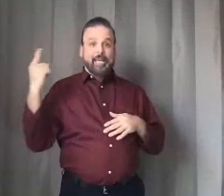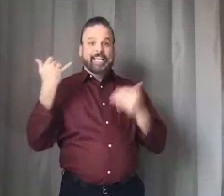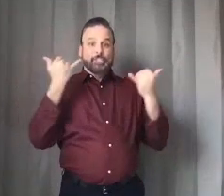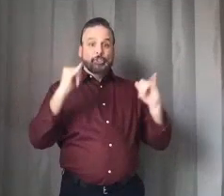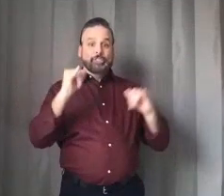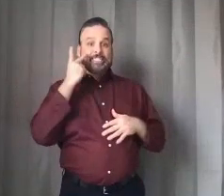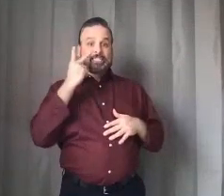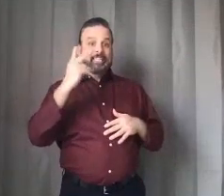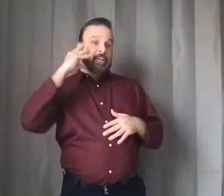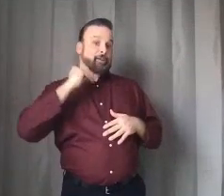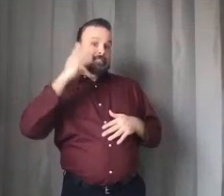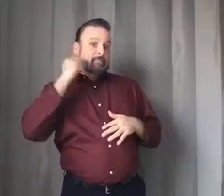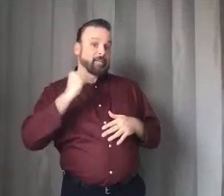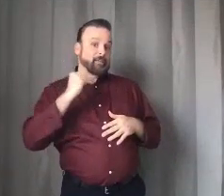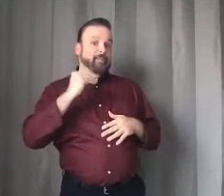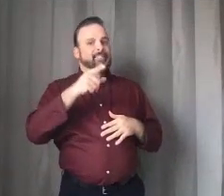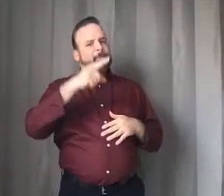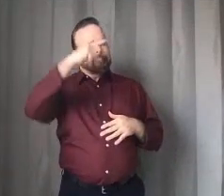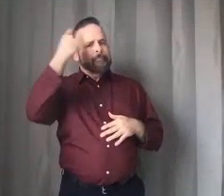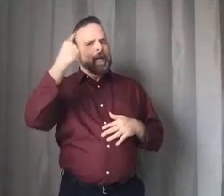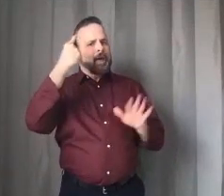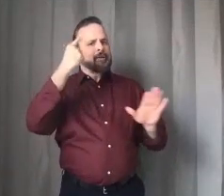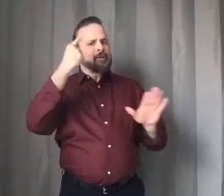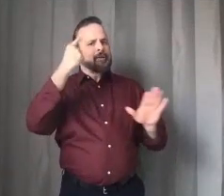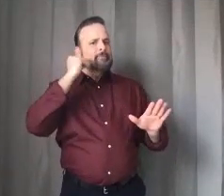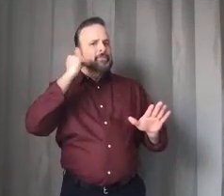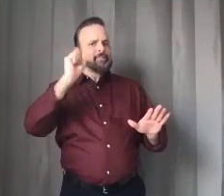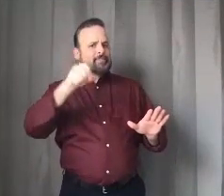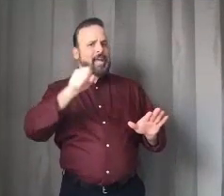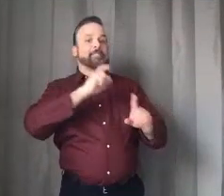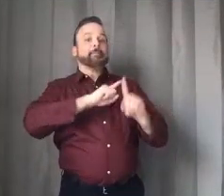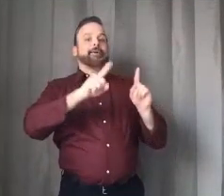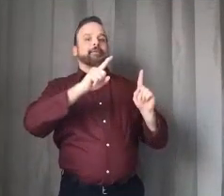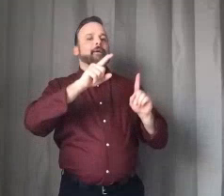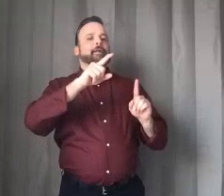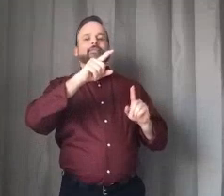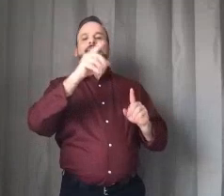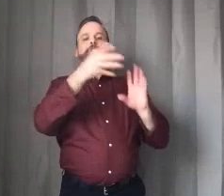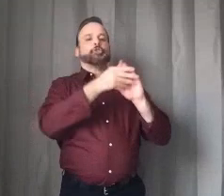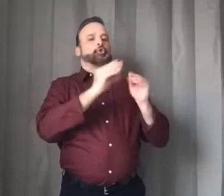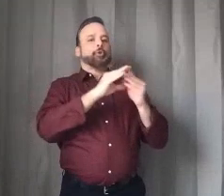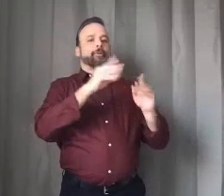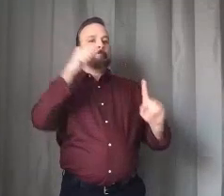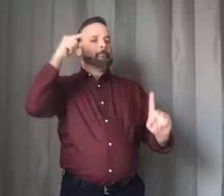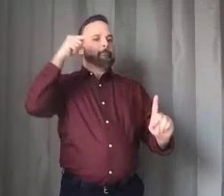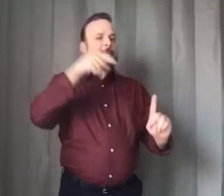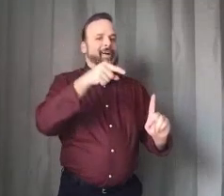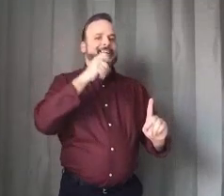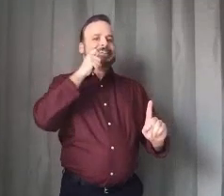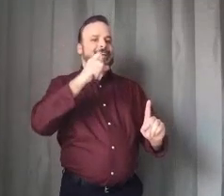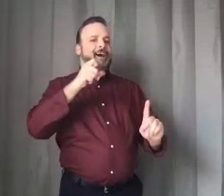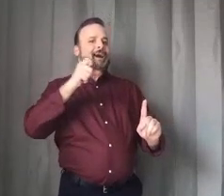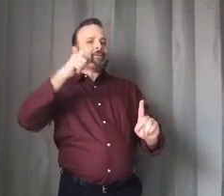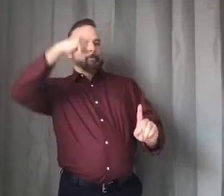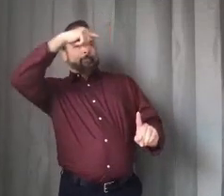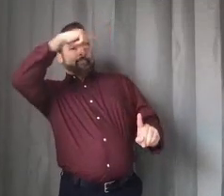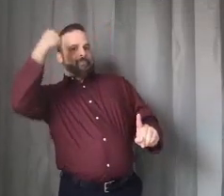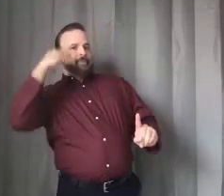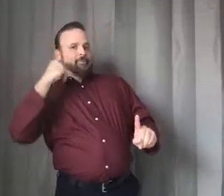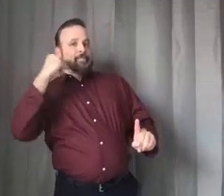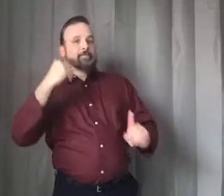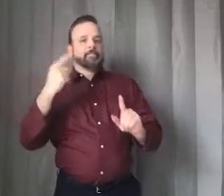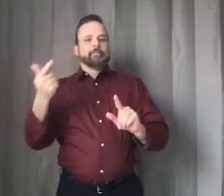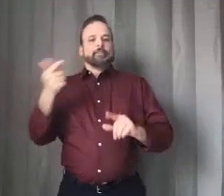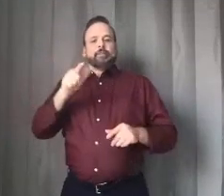their experience, what it is to be a Black right. person, but it's not like that's what the story is about. Right. Because I think too, that there's this like